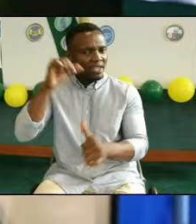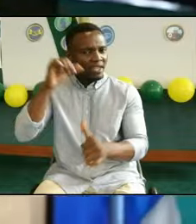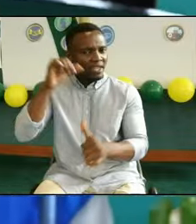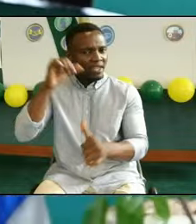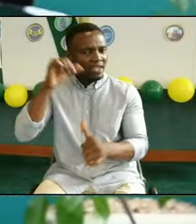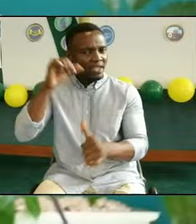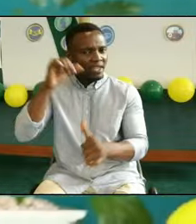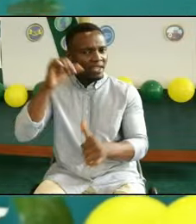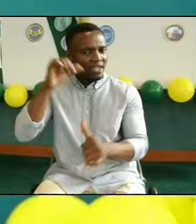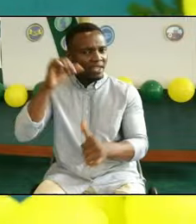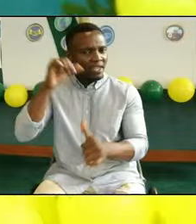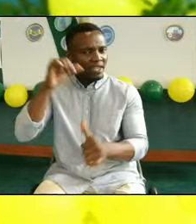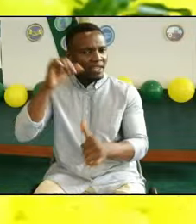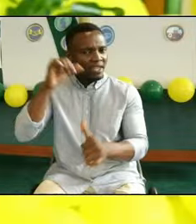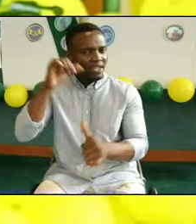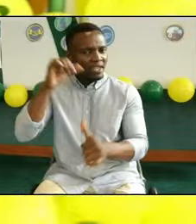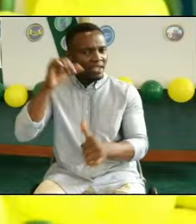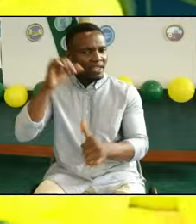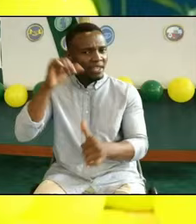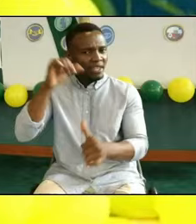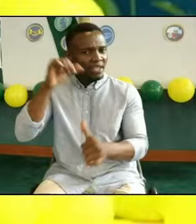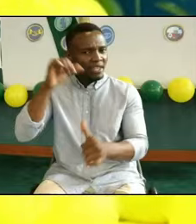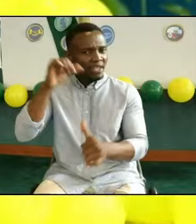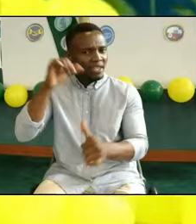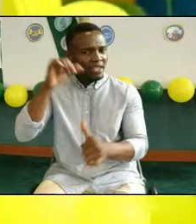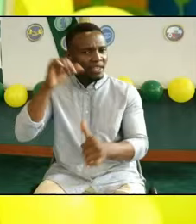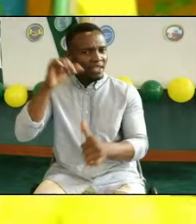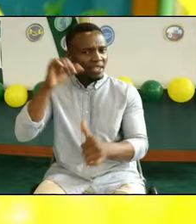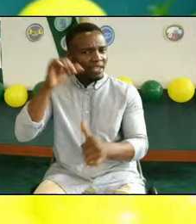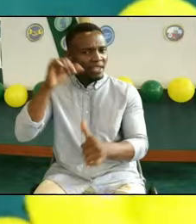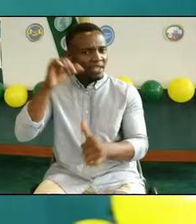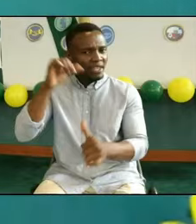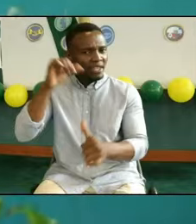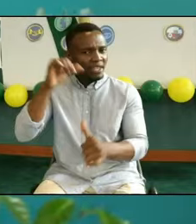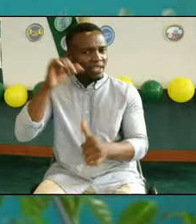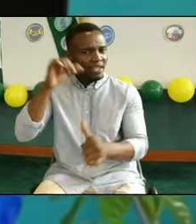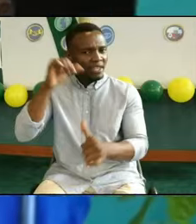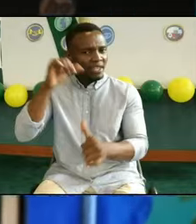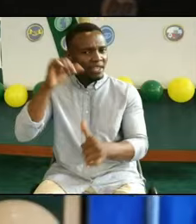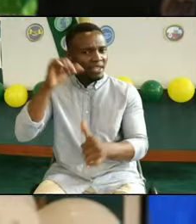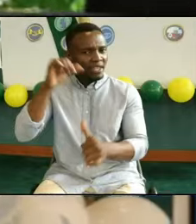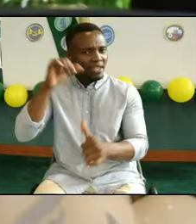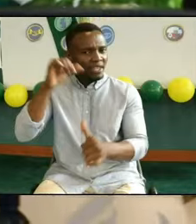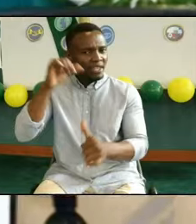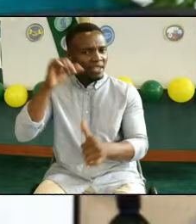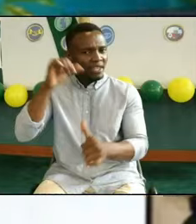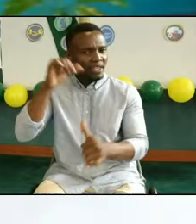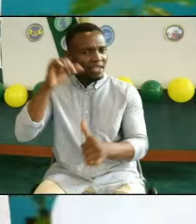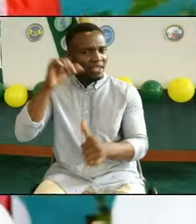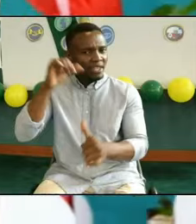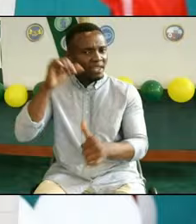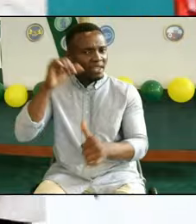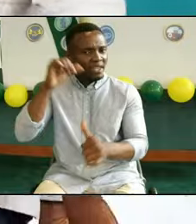in such a way that tomorrow, if you are not here, the church can still move on and do better. That is the same thing